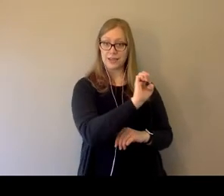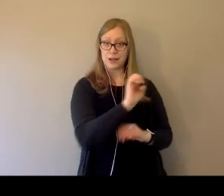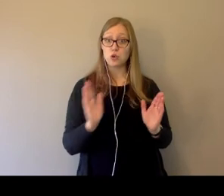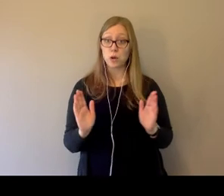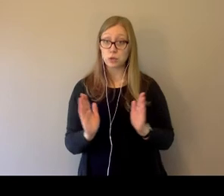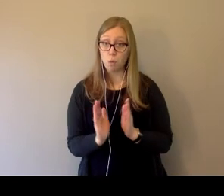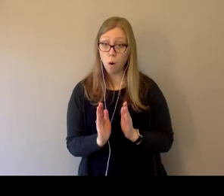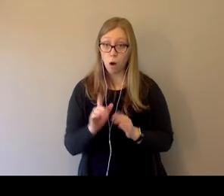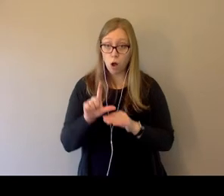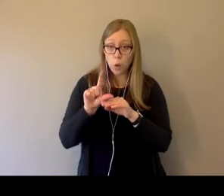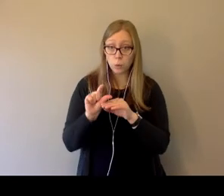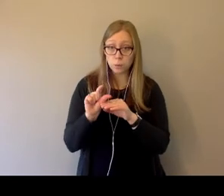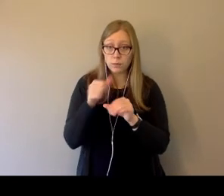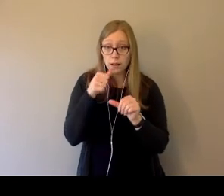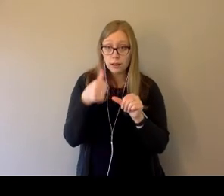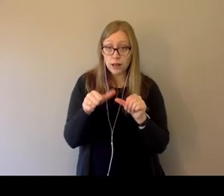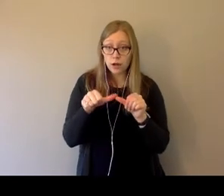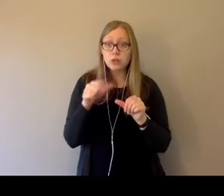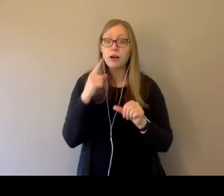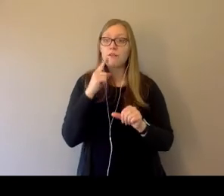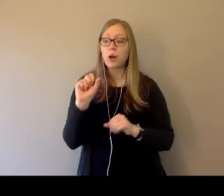lengths, and